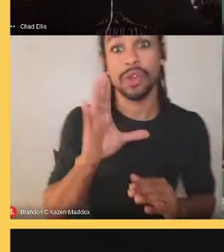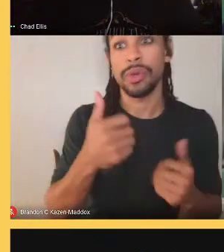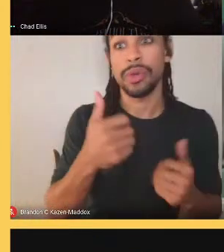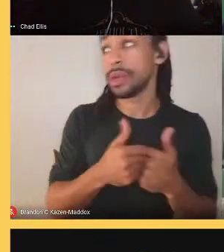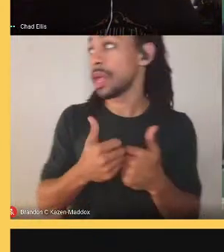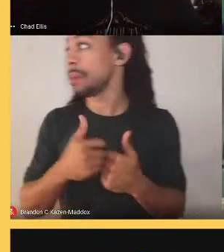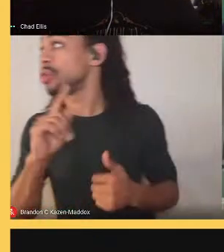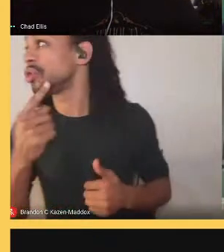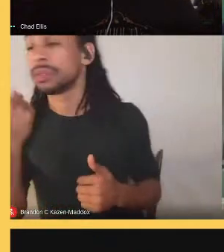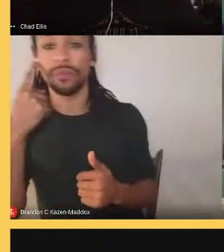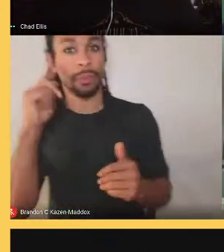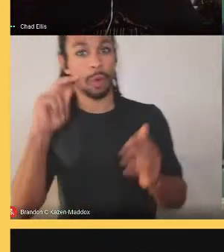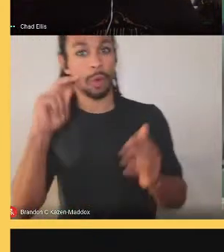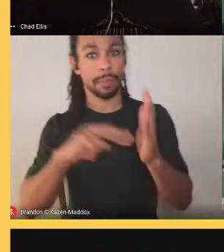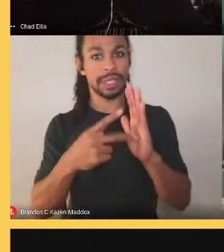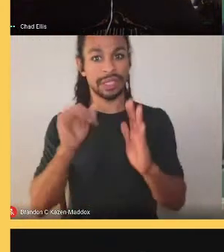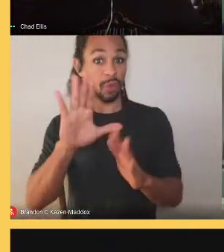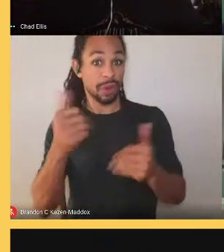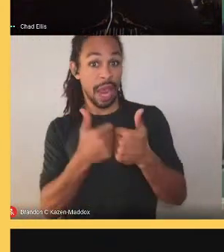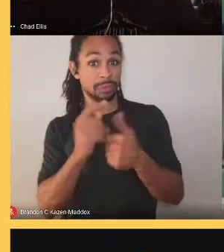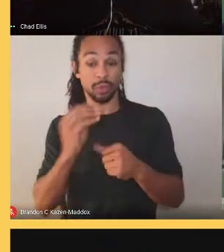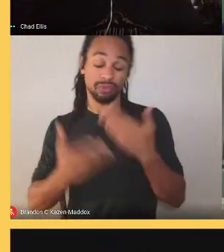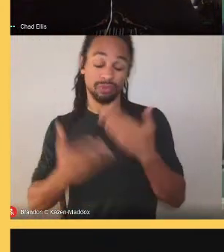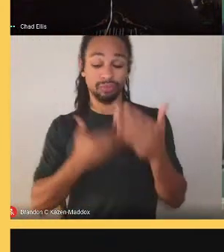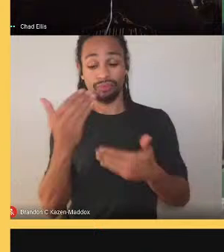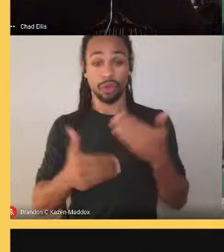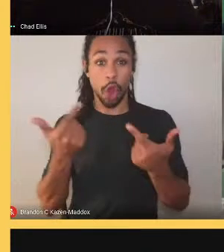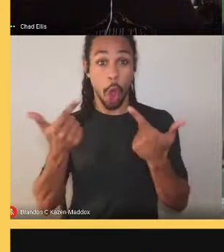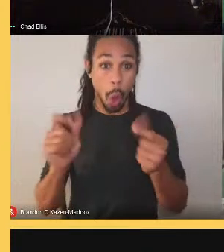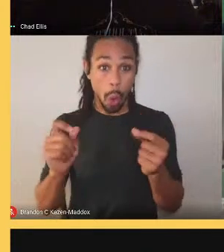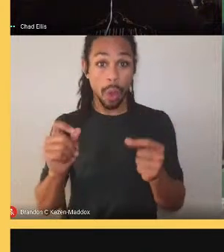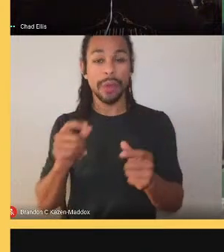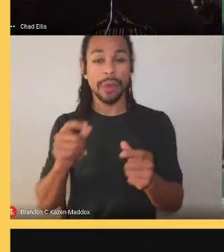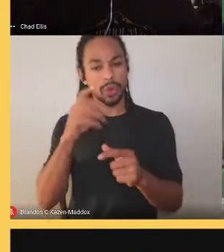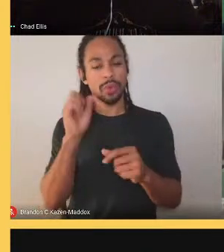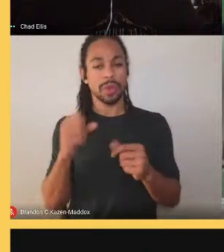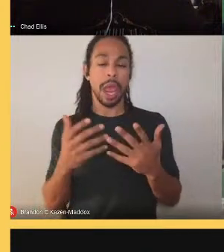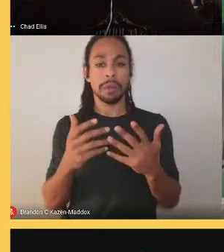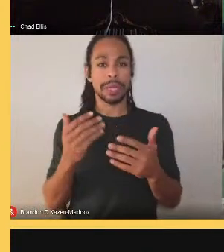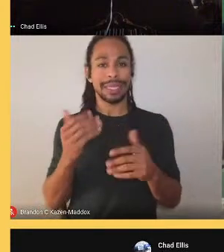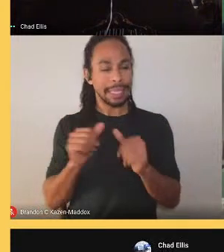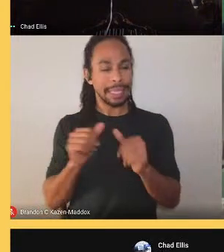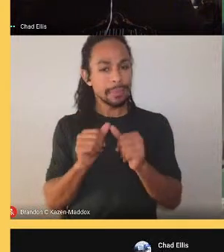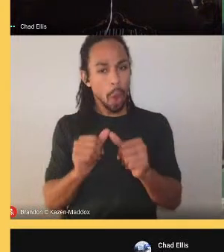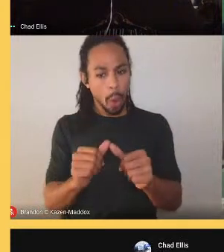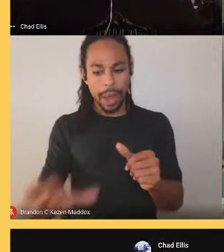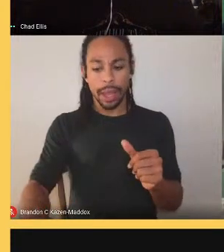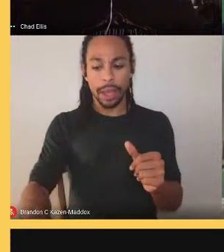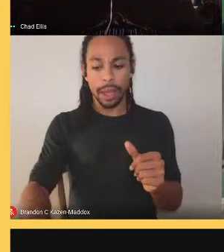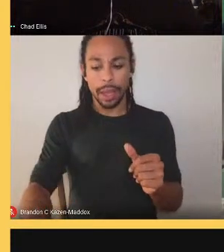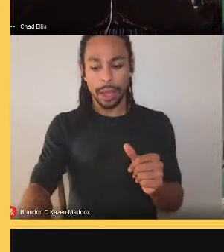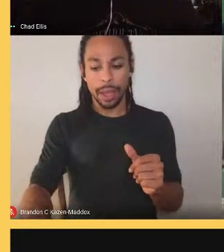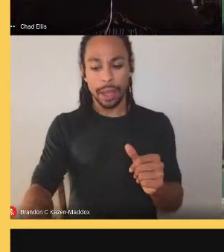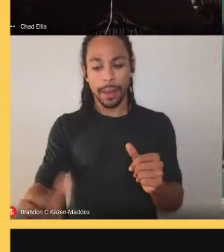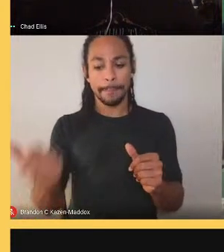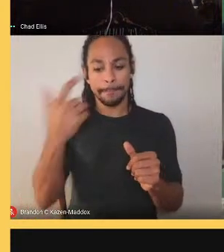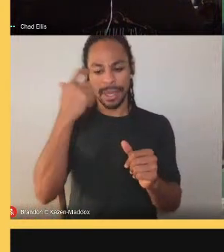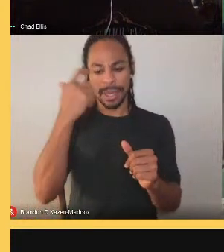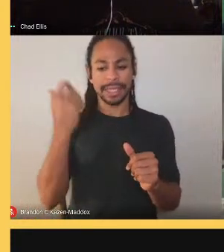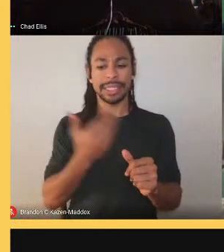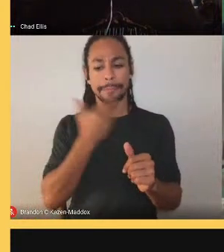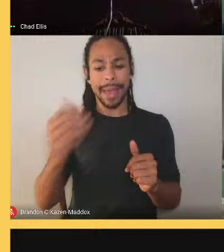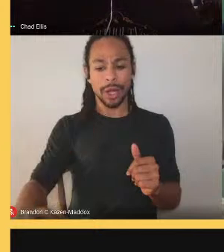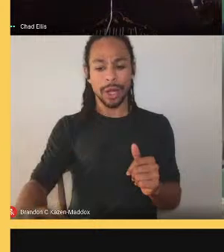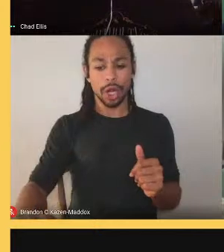of smooth over those bumps and just keep going, because it's better to do that for the purposes of a game than to stop it